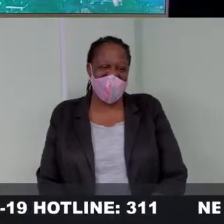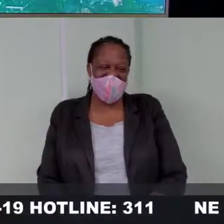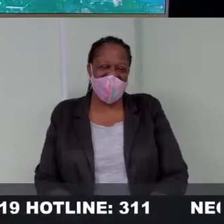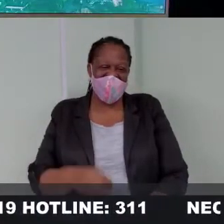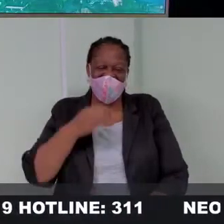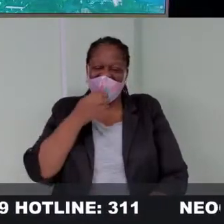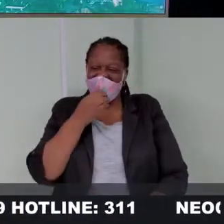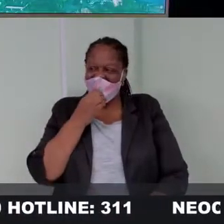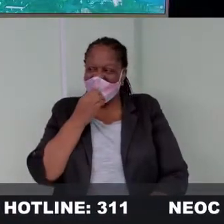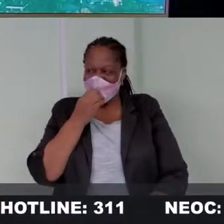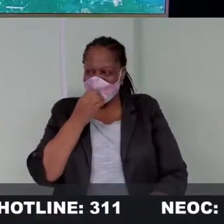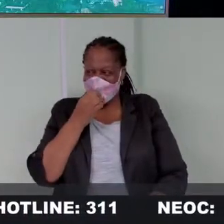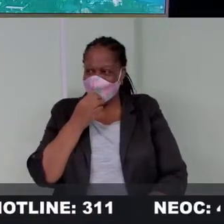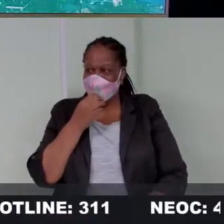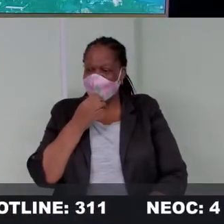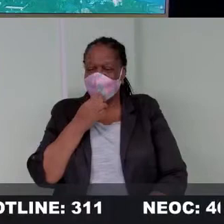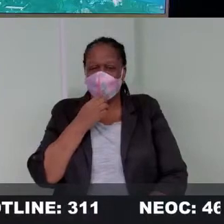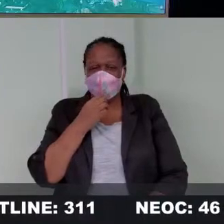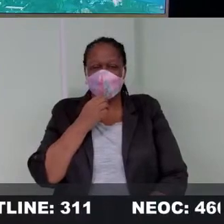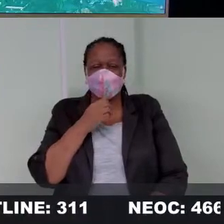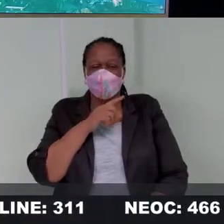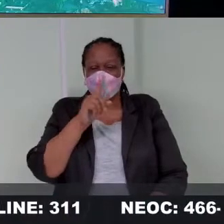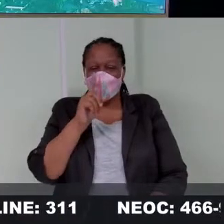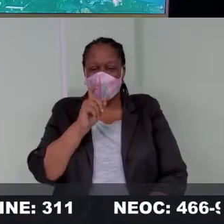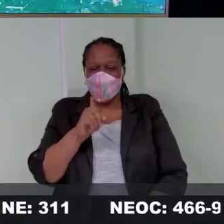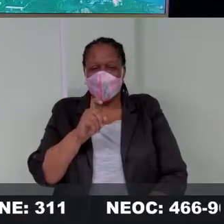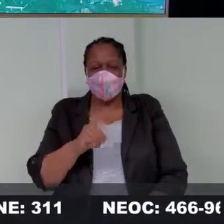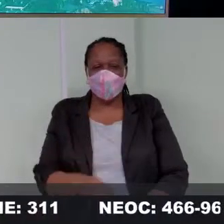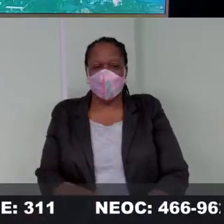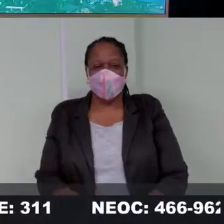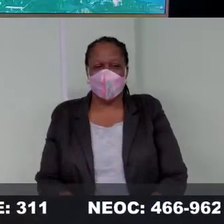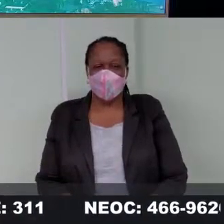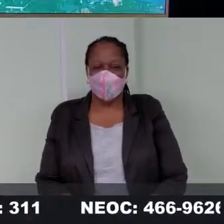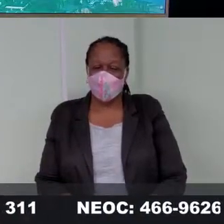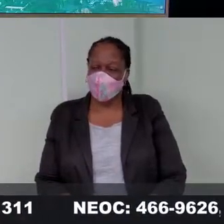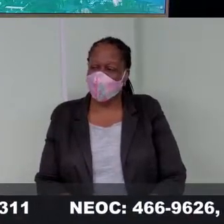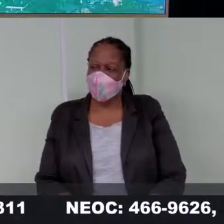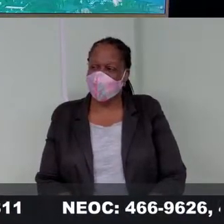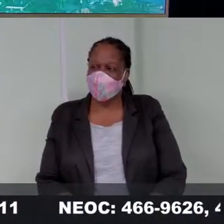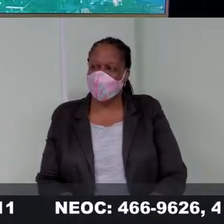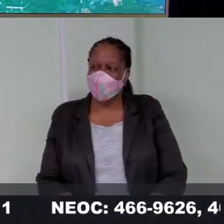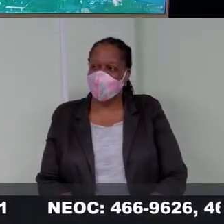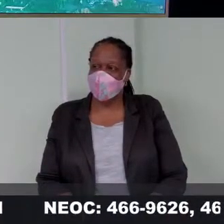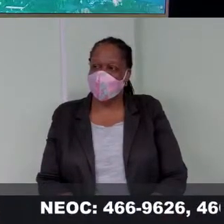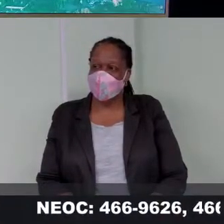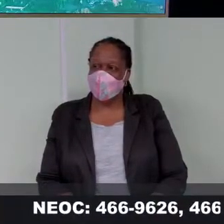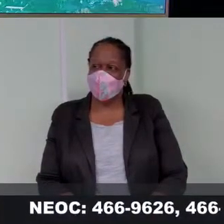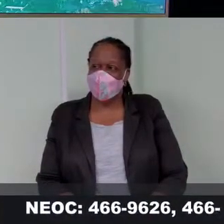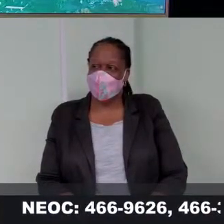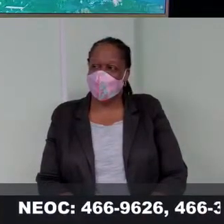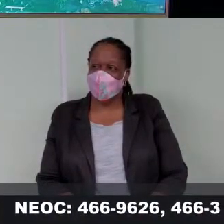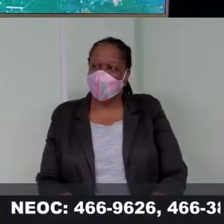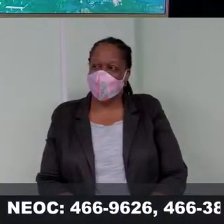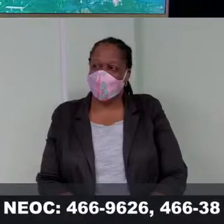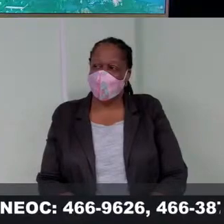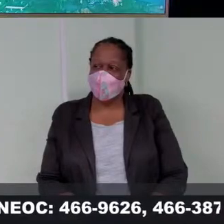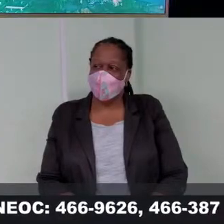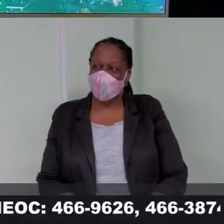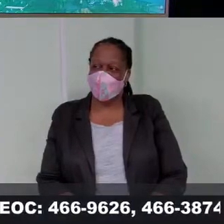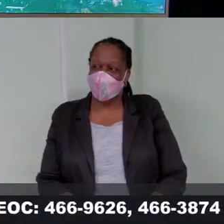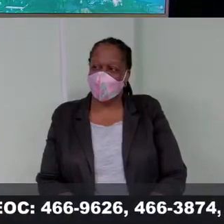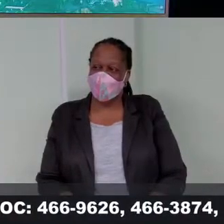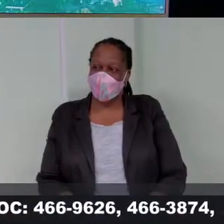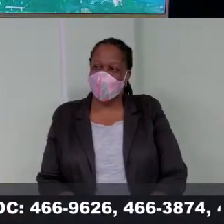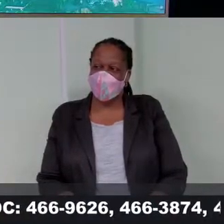These questions are from Von Radio. Question for